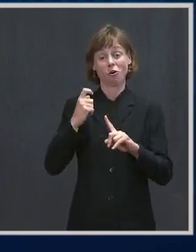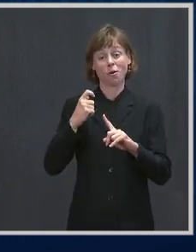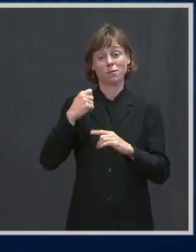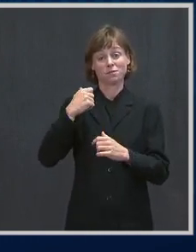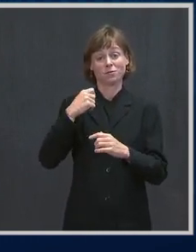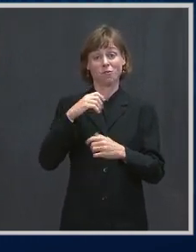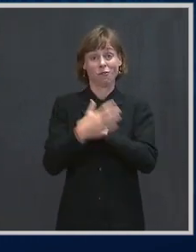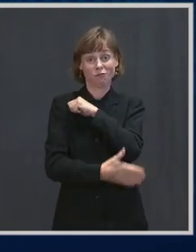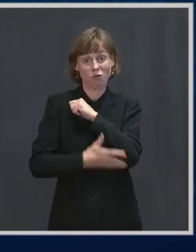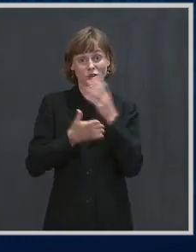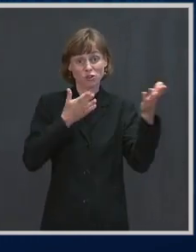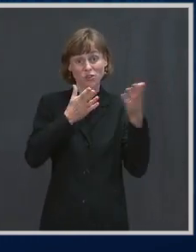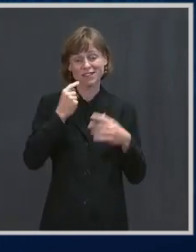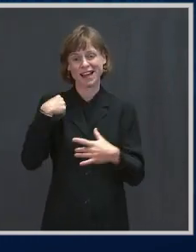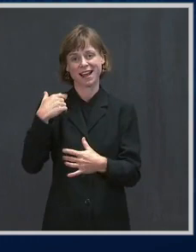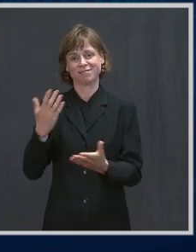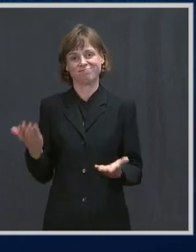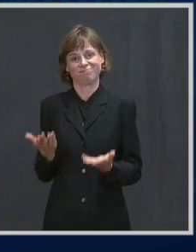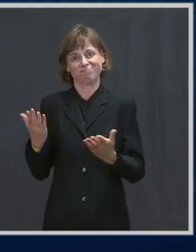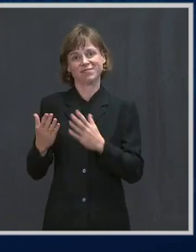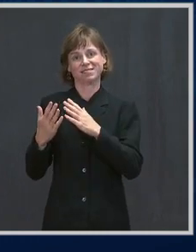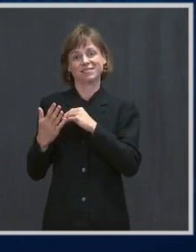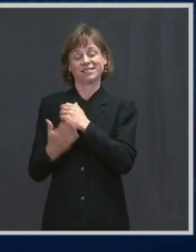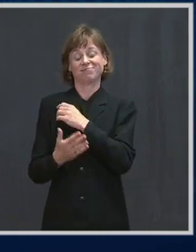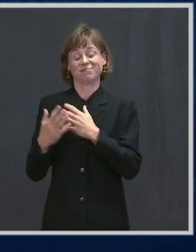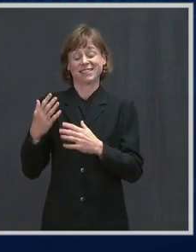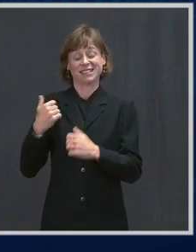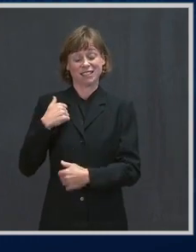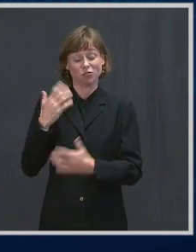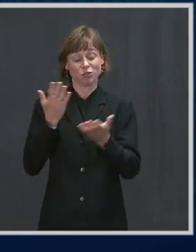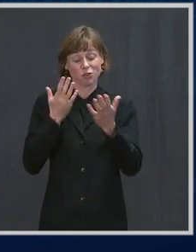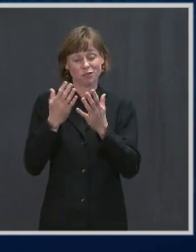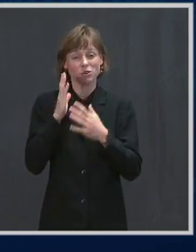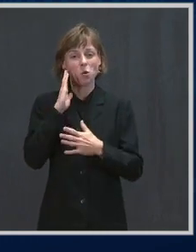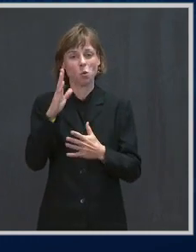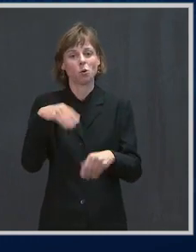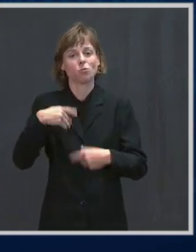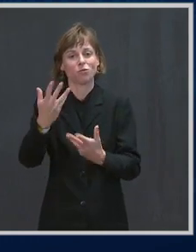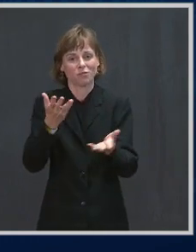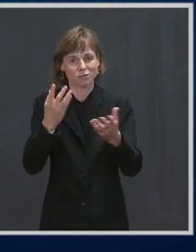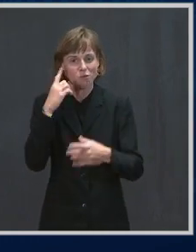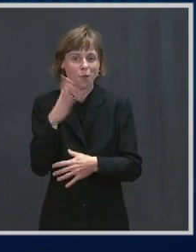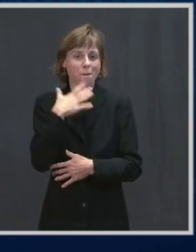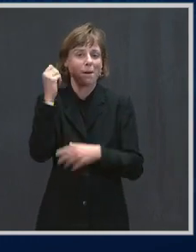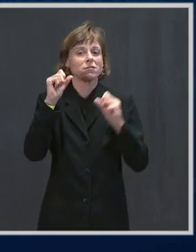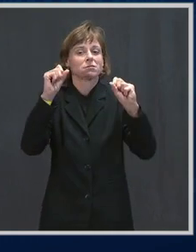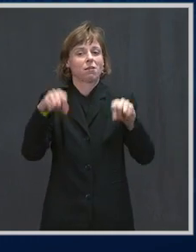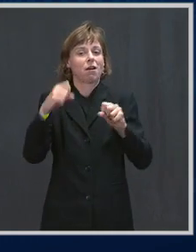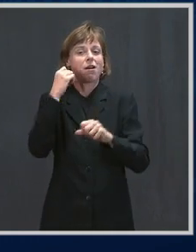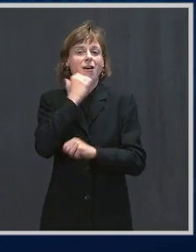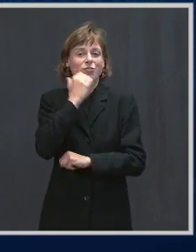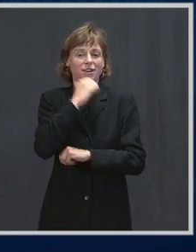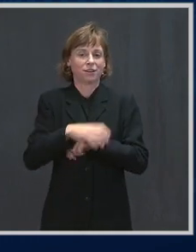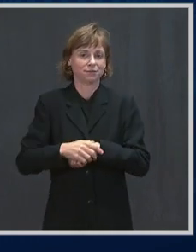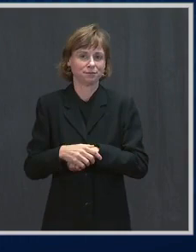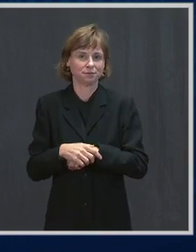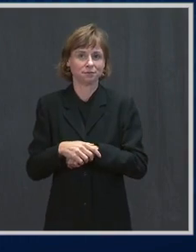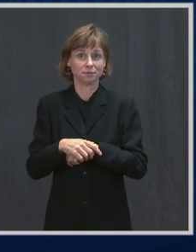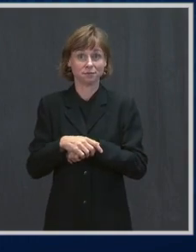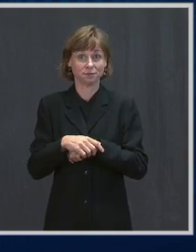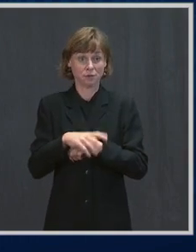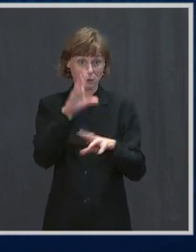serving our nation to the best of their ability every single day. Mr. President, Madam Vice President, we